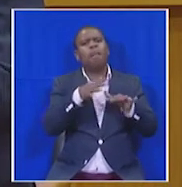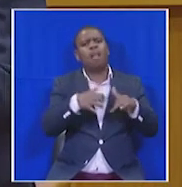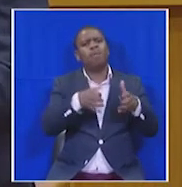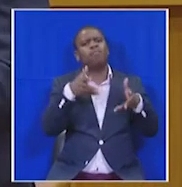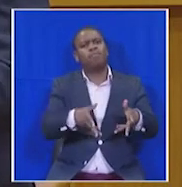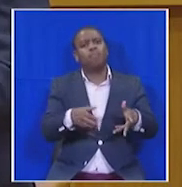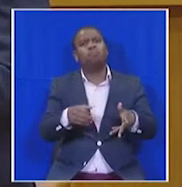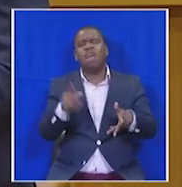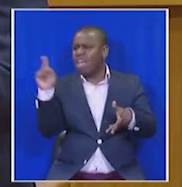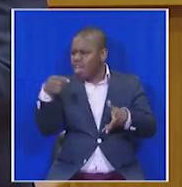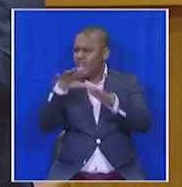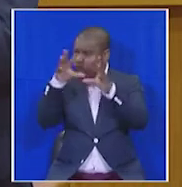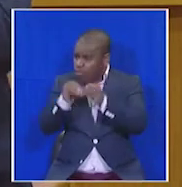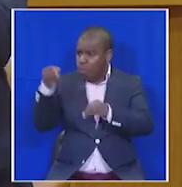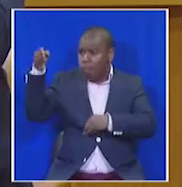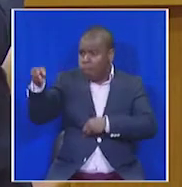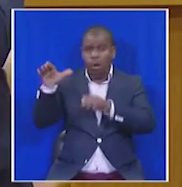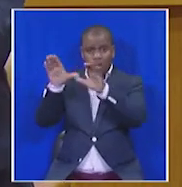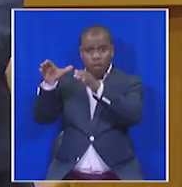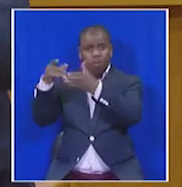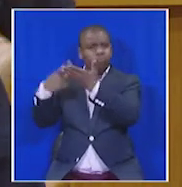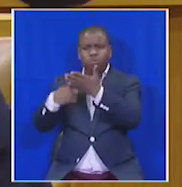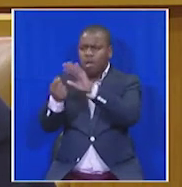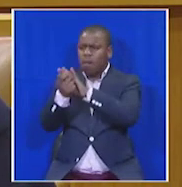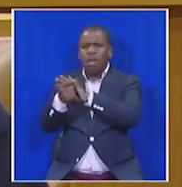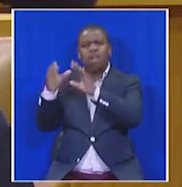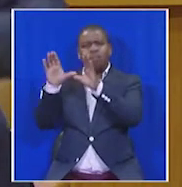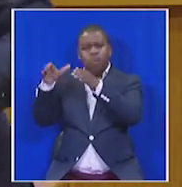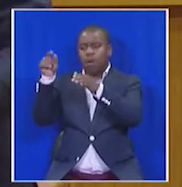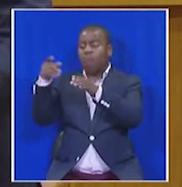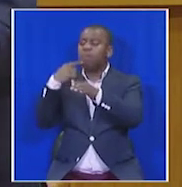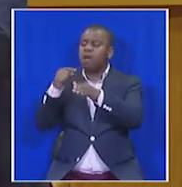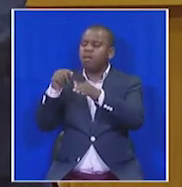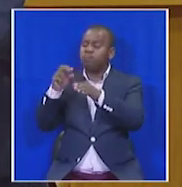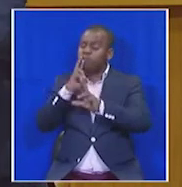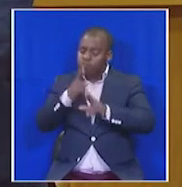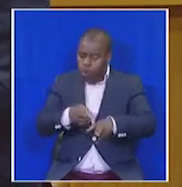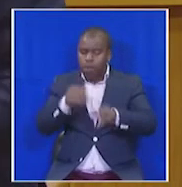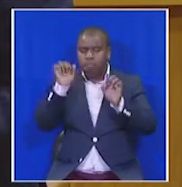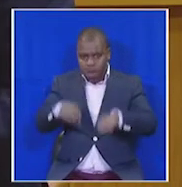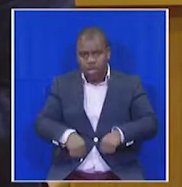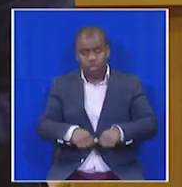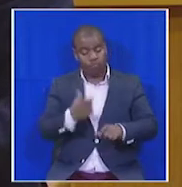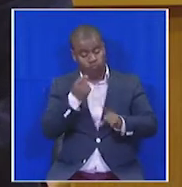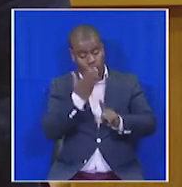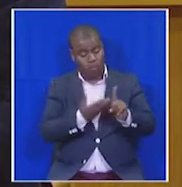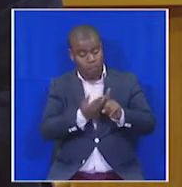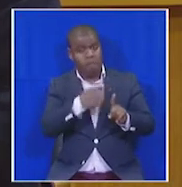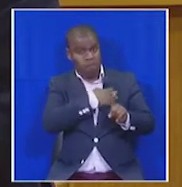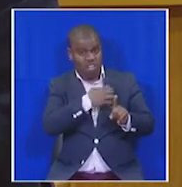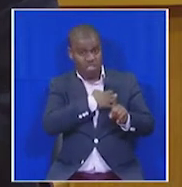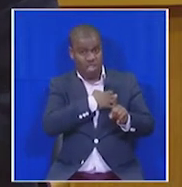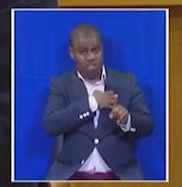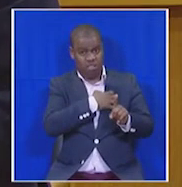which they're not accountable to this House for. And he needs to ensure that that minister there responds to the questions that are answered. These were